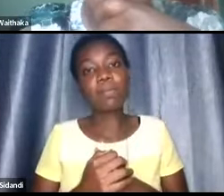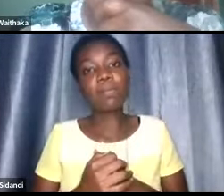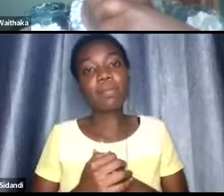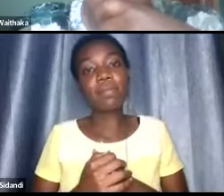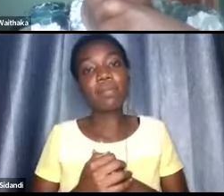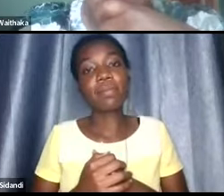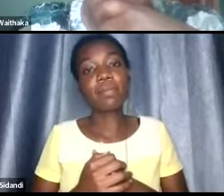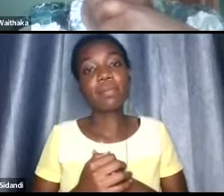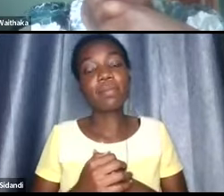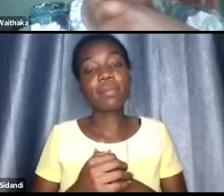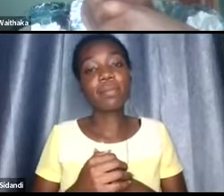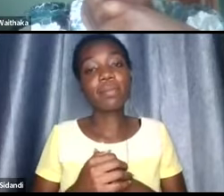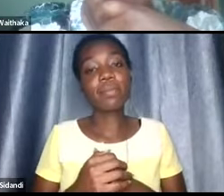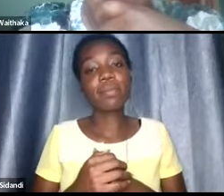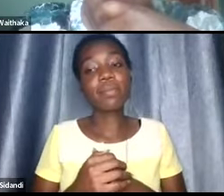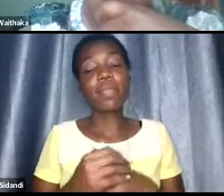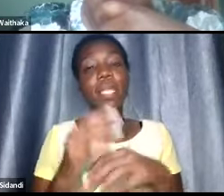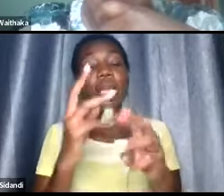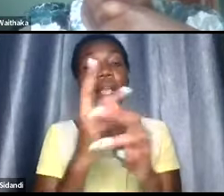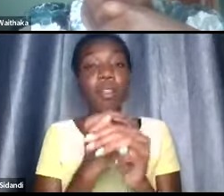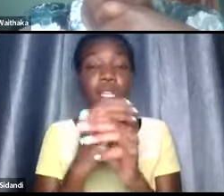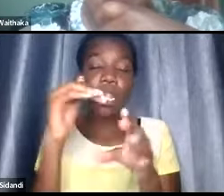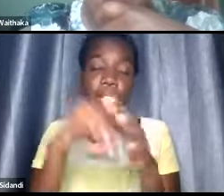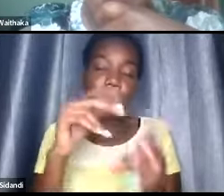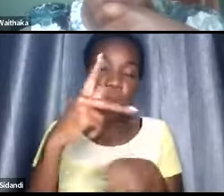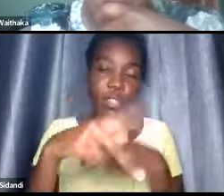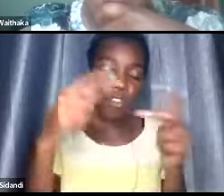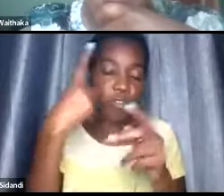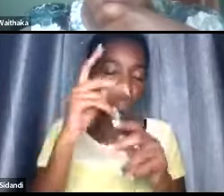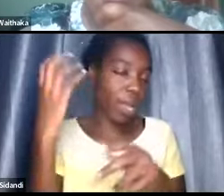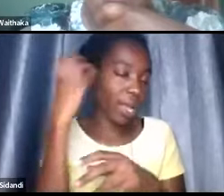inculcated in the process of career guidance. And this is a